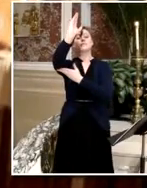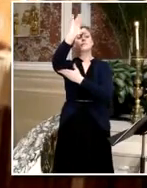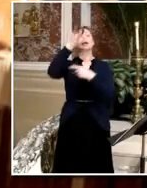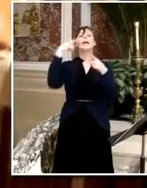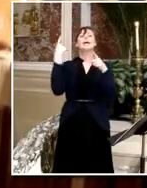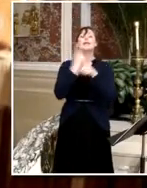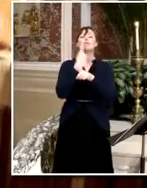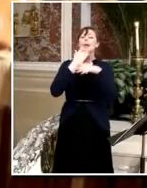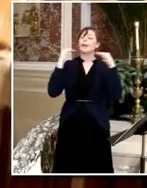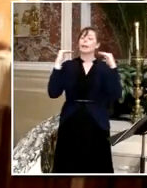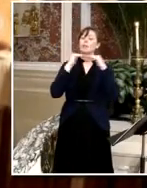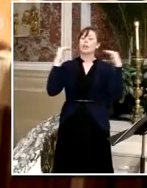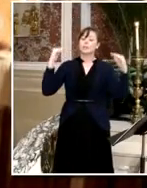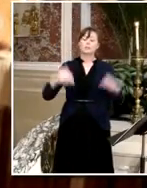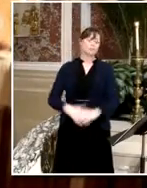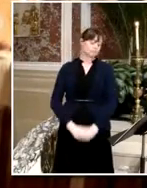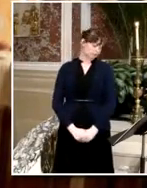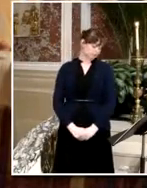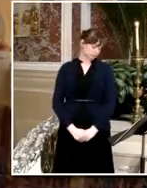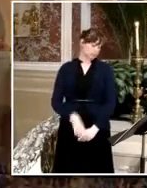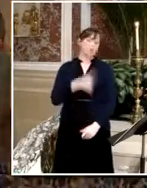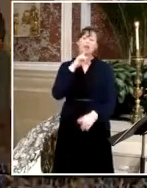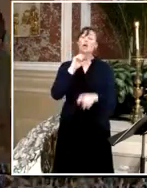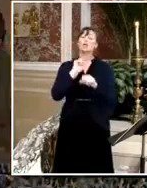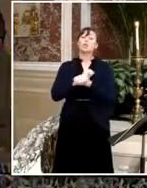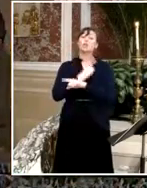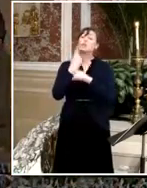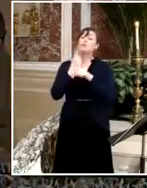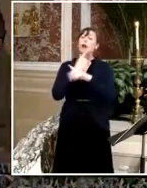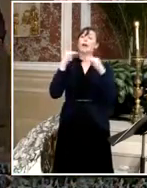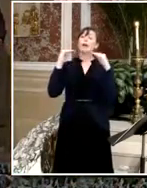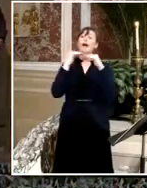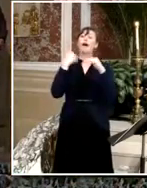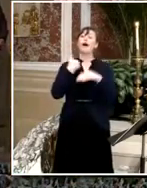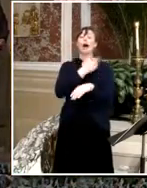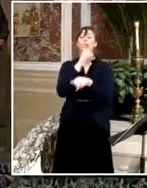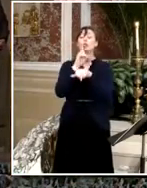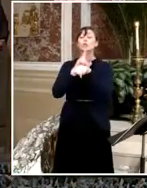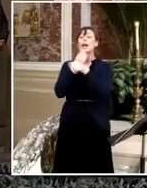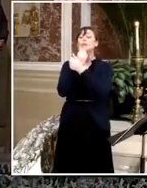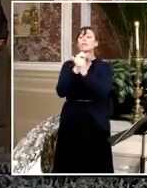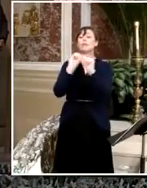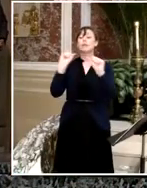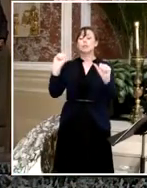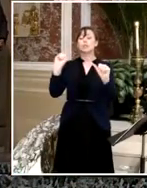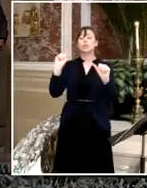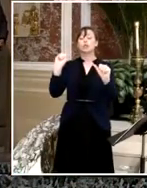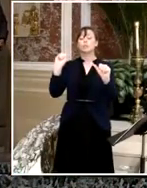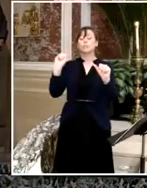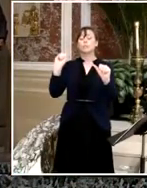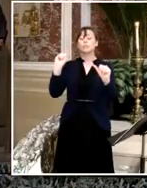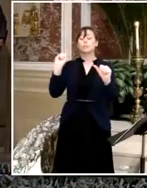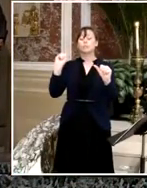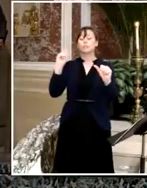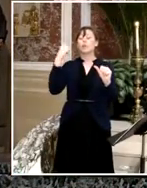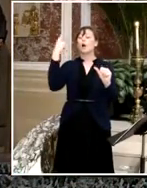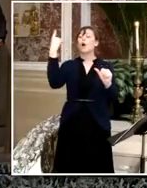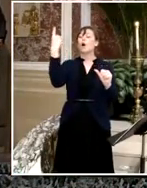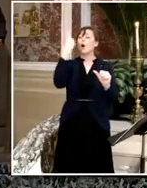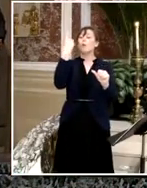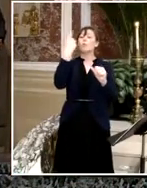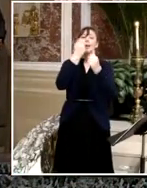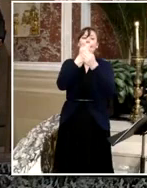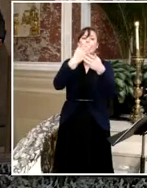God. It is right and just. It is truly right and just, our duty and our salvation, always